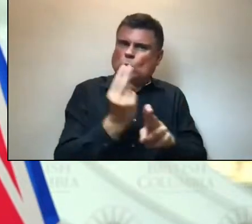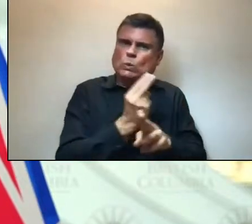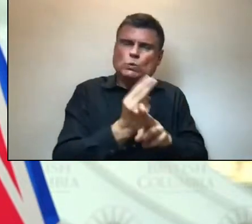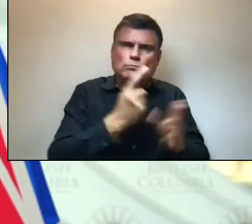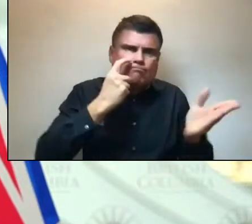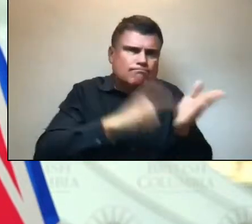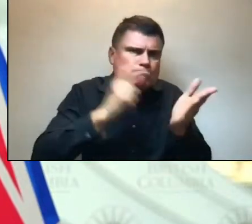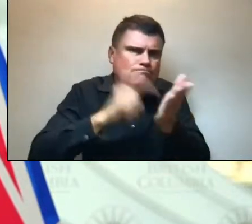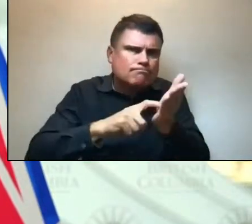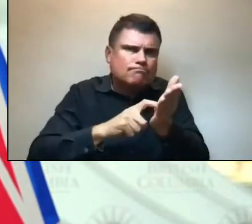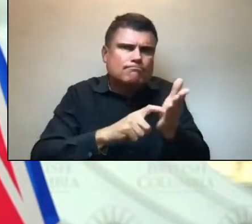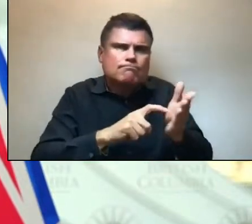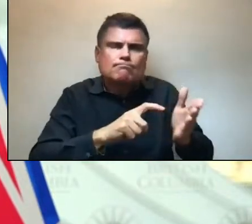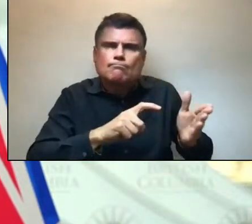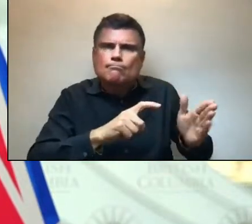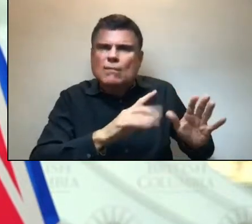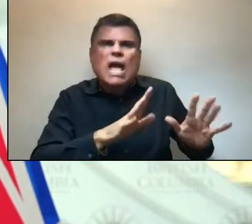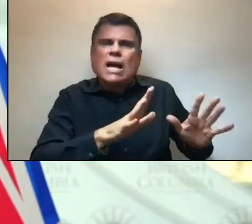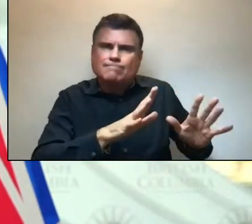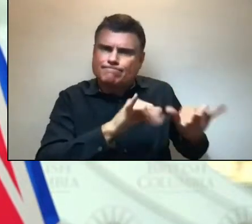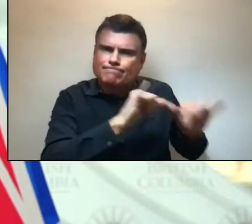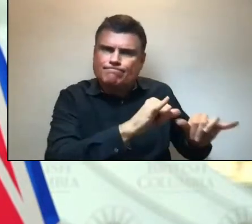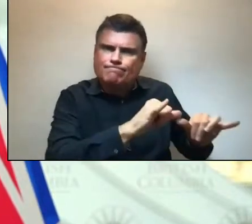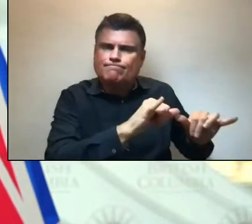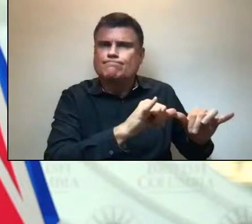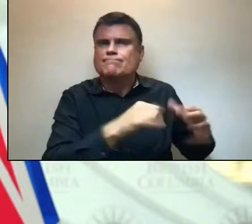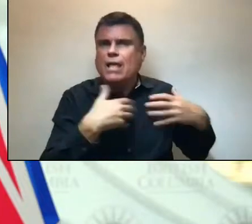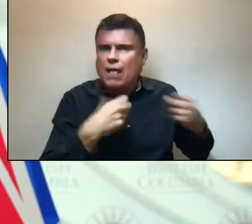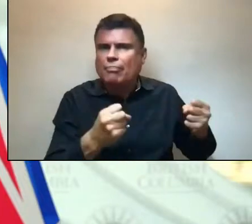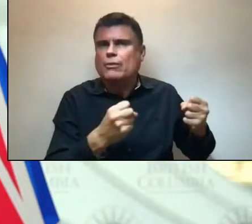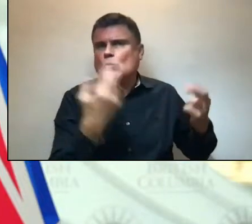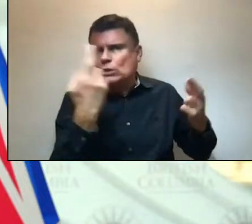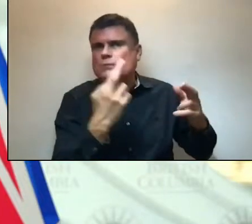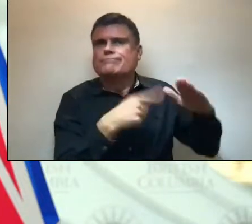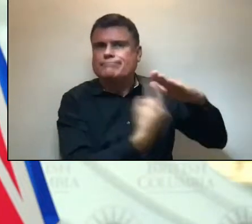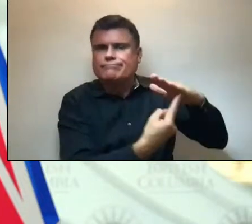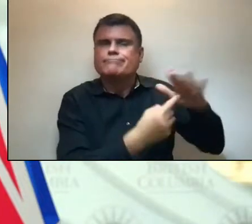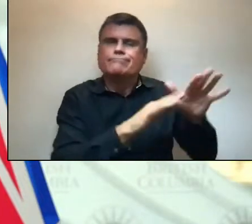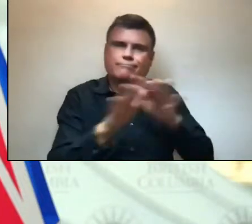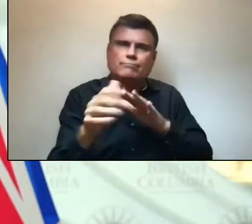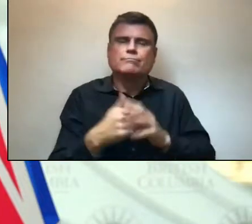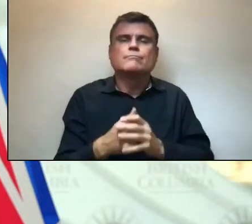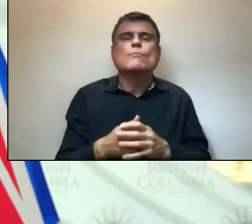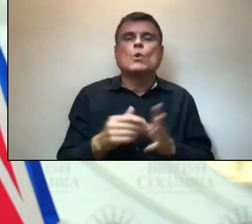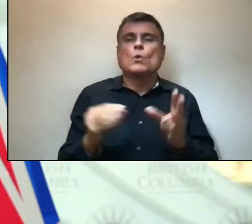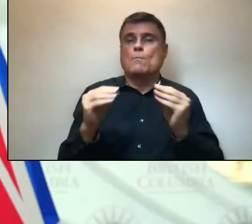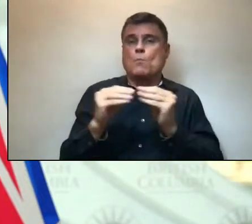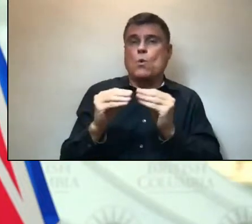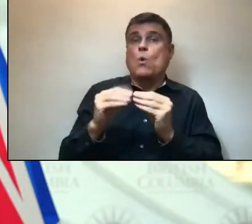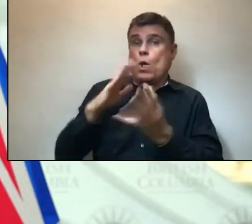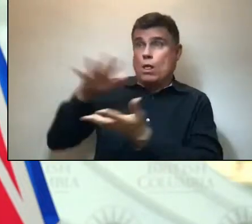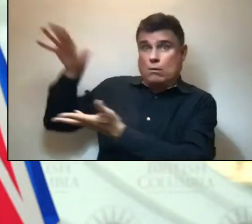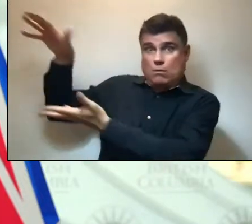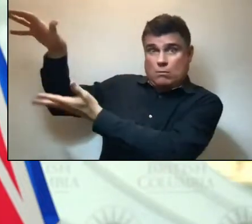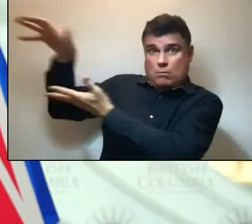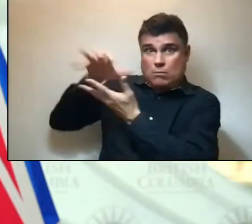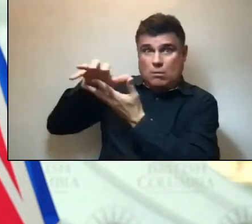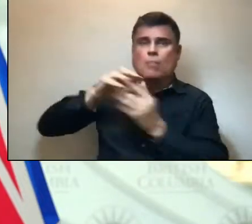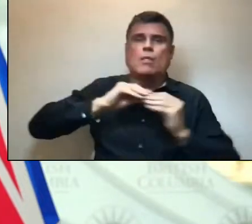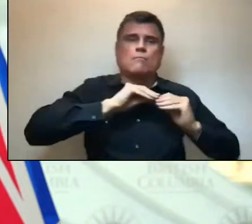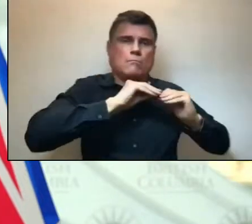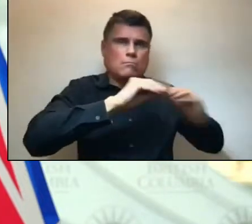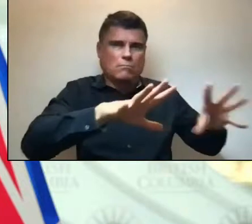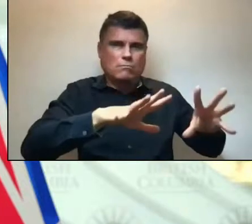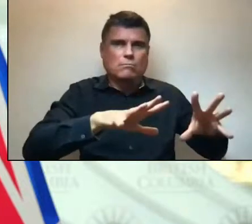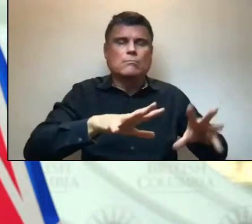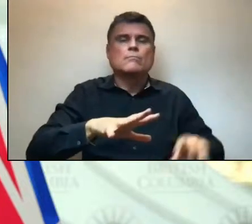tests, ones that can be used at home, that role will continue to increase. And we are making plans, and we'll be presenting plans to you